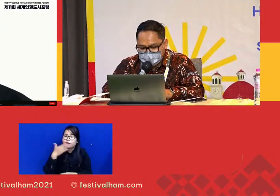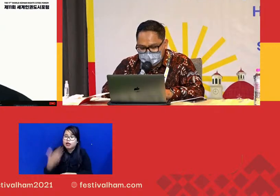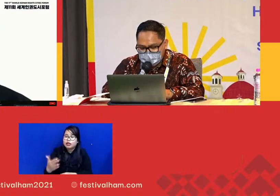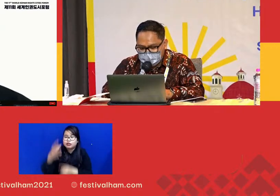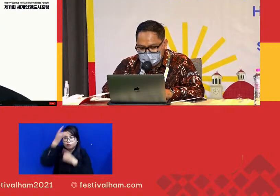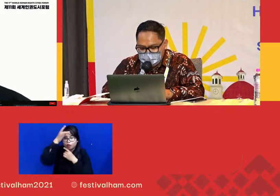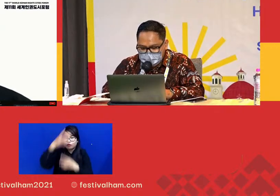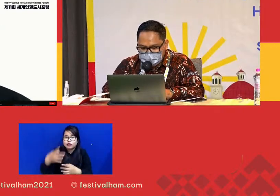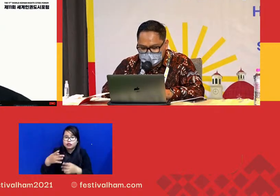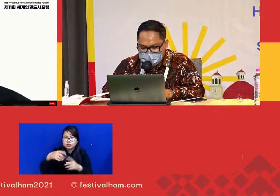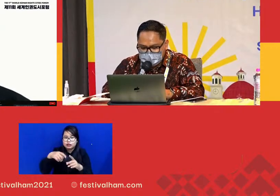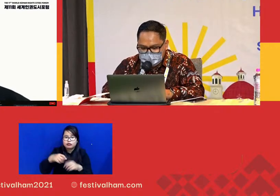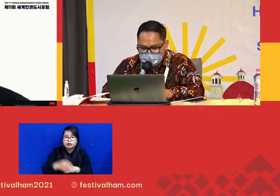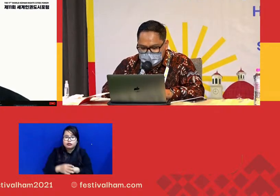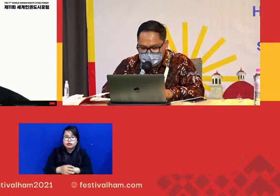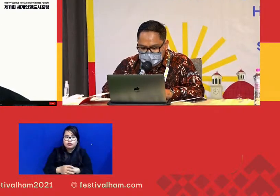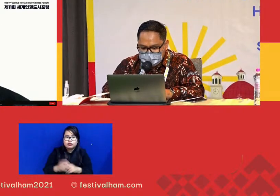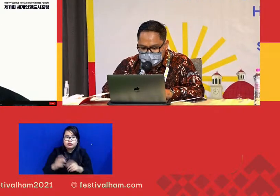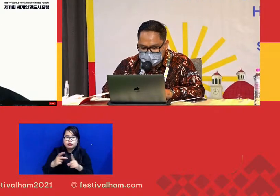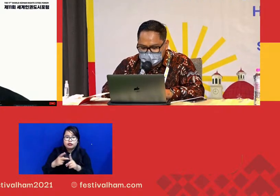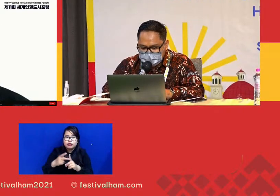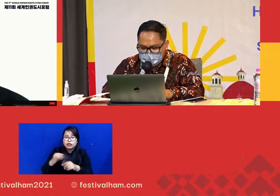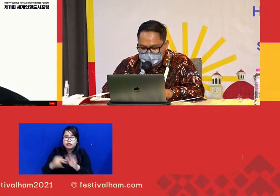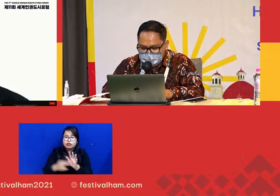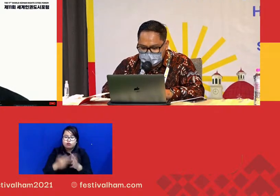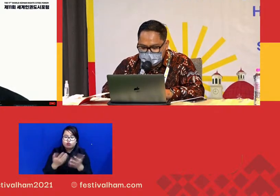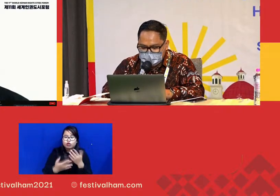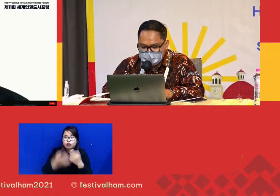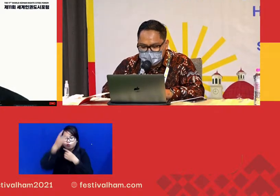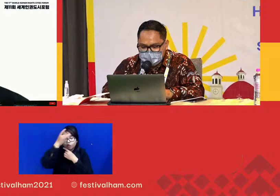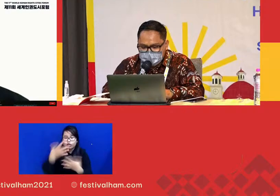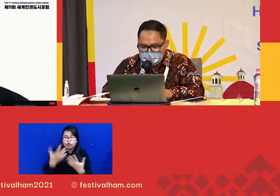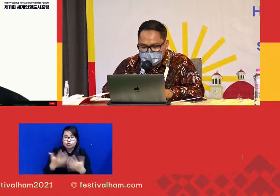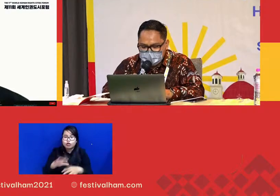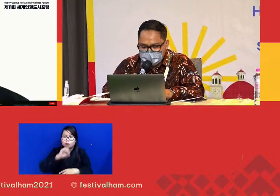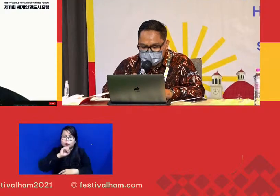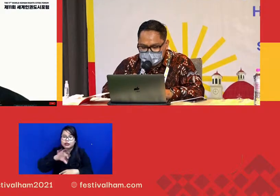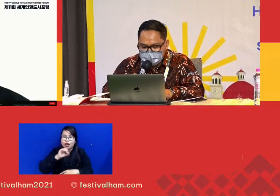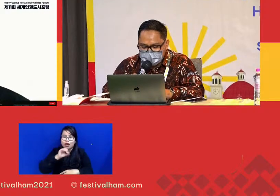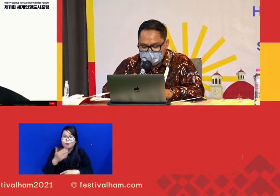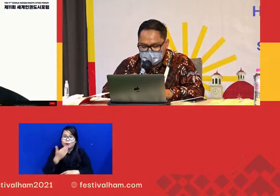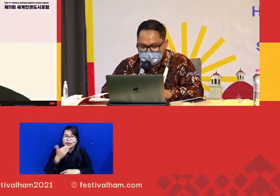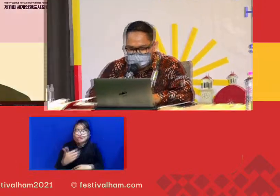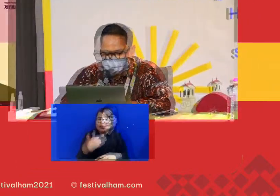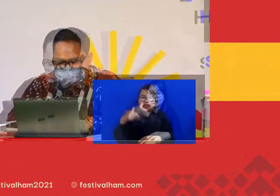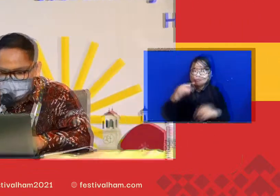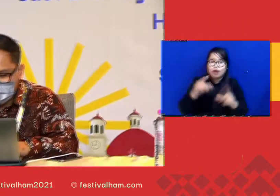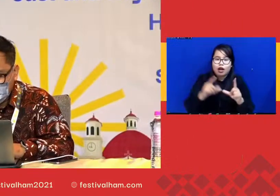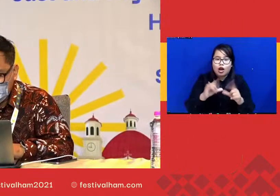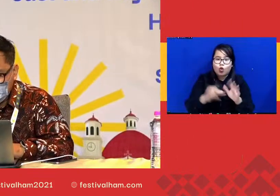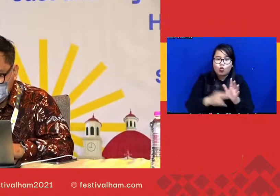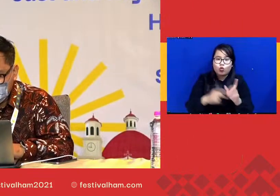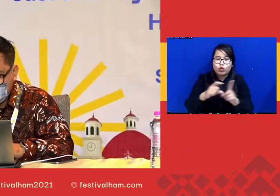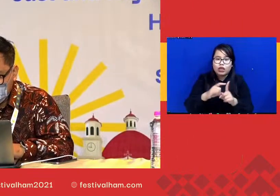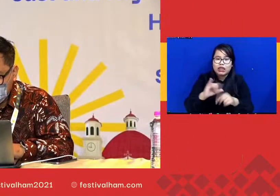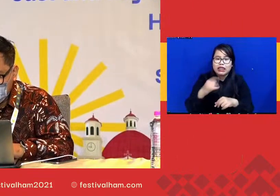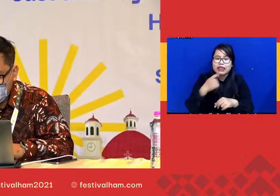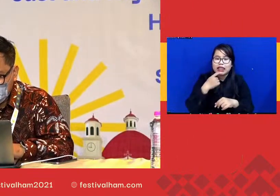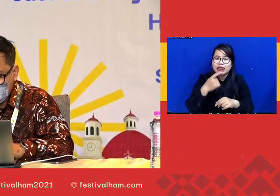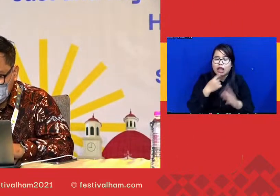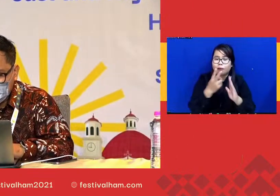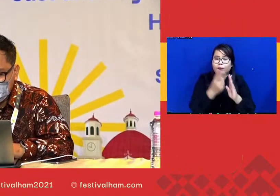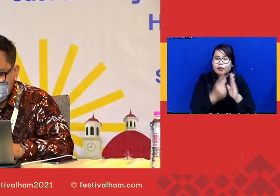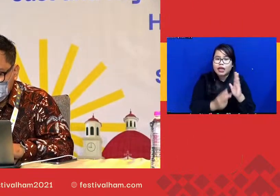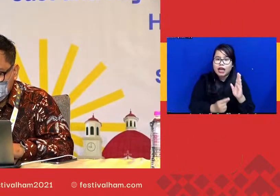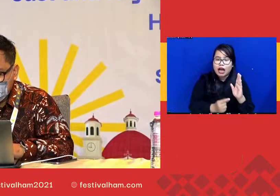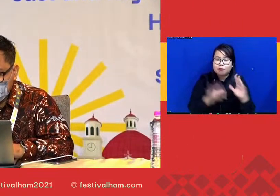for Windy's question about participatory budgeting. Terima kasih, tadi sudah dijawab oleh Profesor Sin